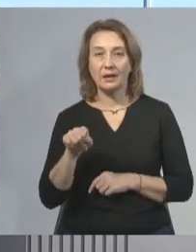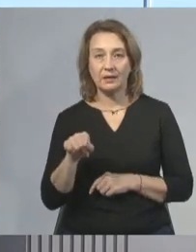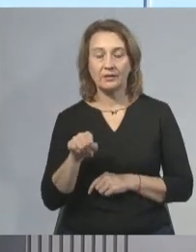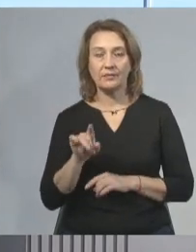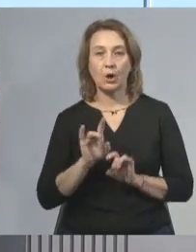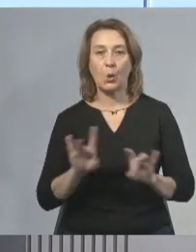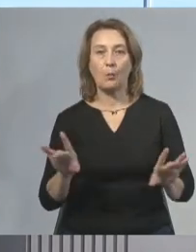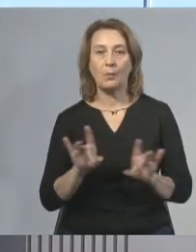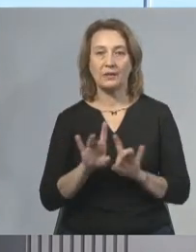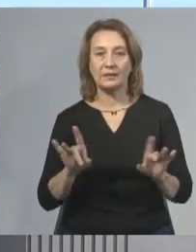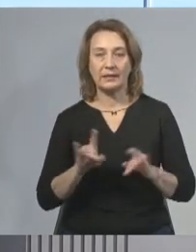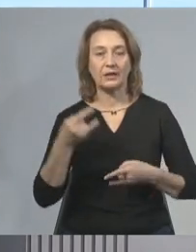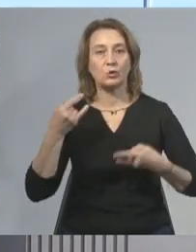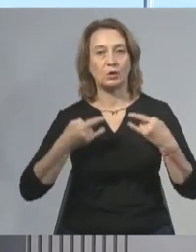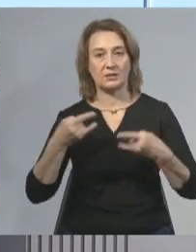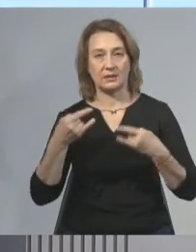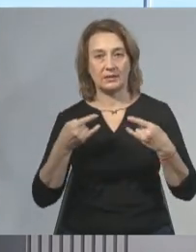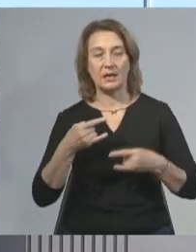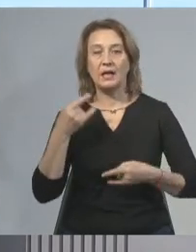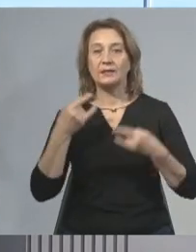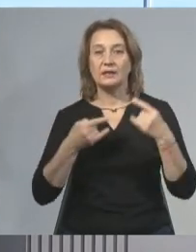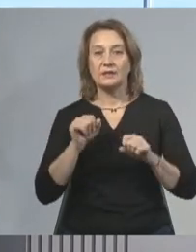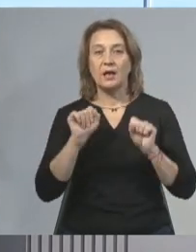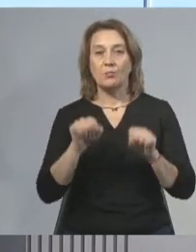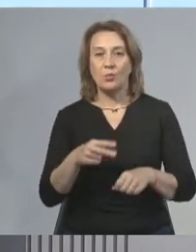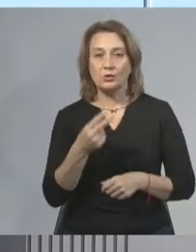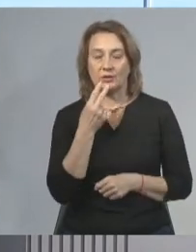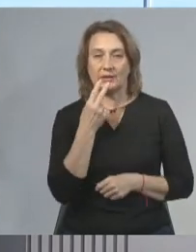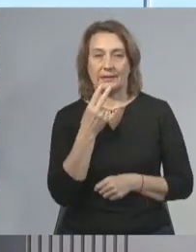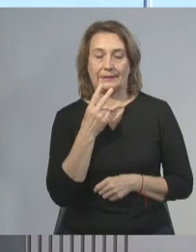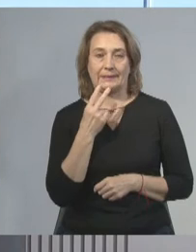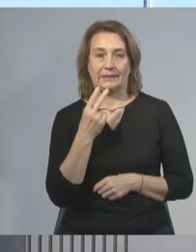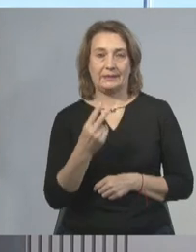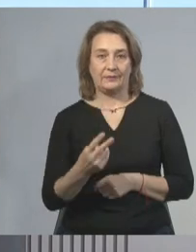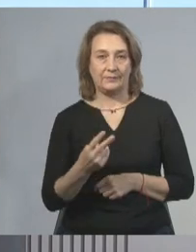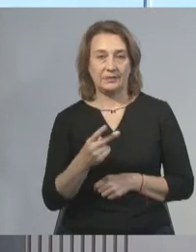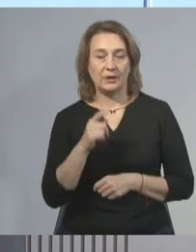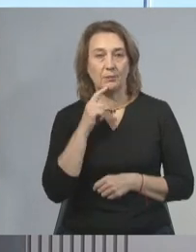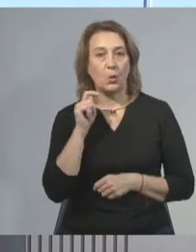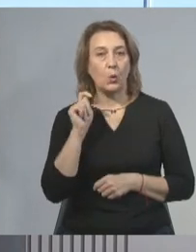on youtube and facebook you can watch us